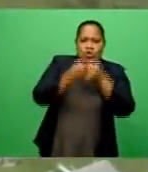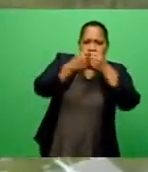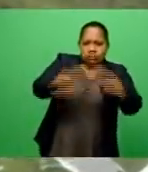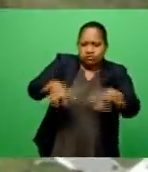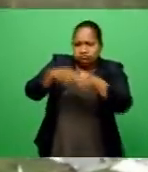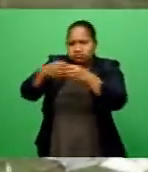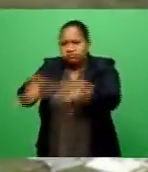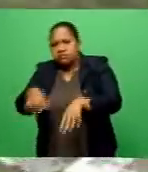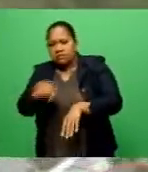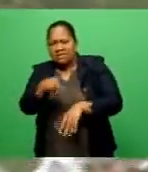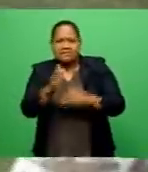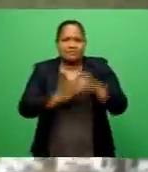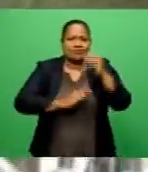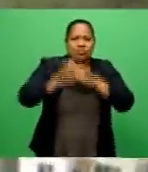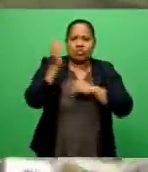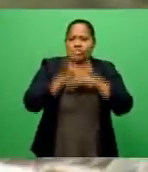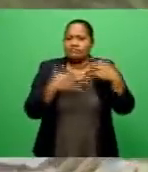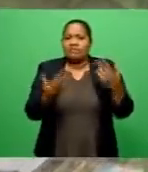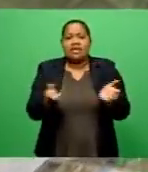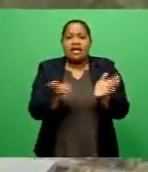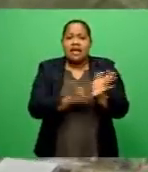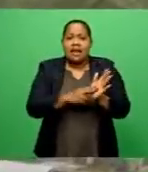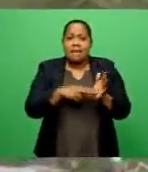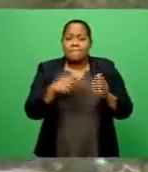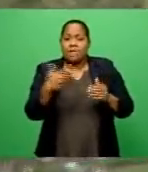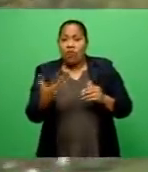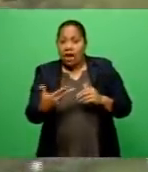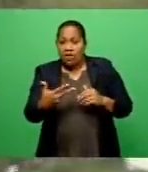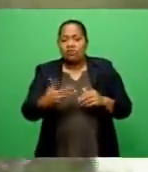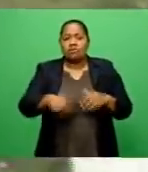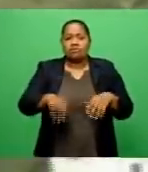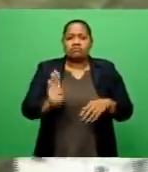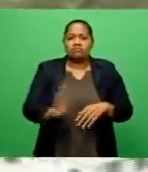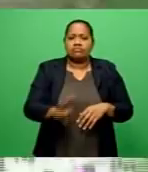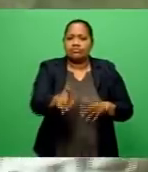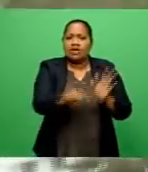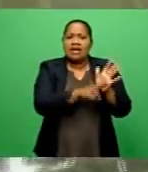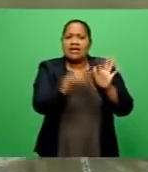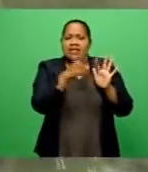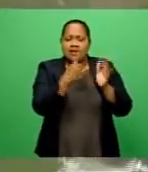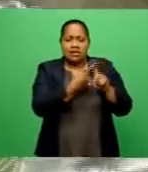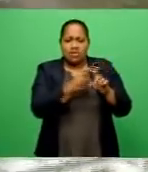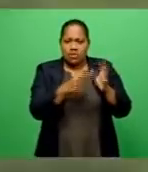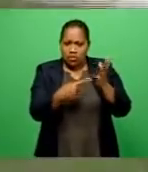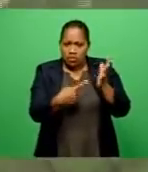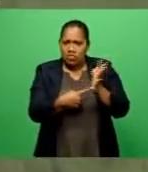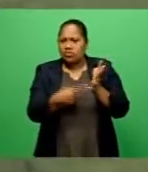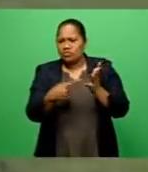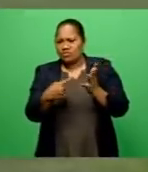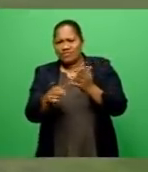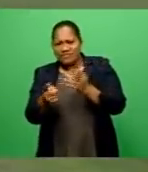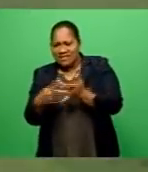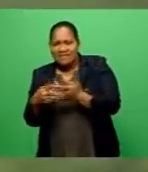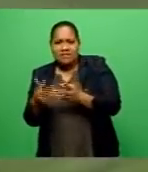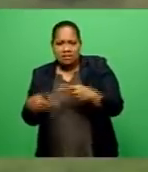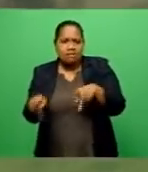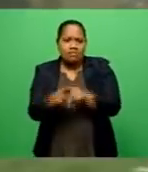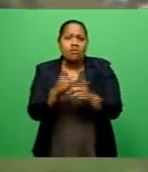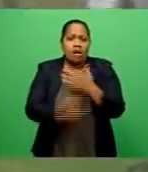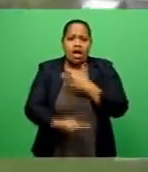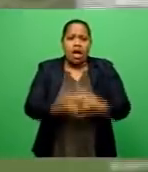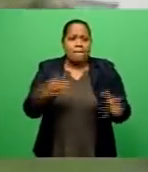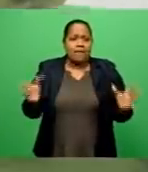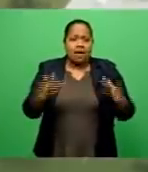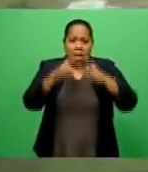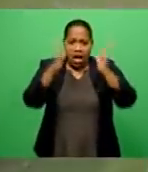especially in Number Walu, Mbua, Lekutu, Nasarawanga, Deketi and Senganga. Houses destroyed, roofs blown away,